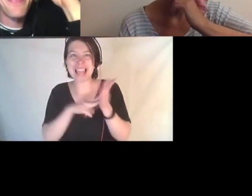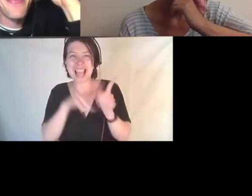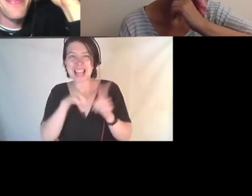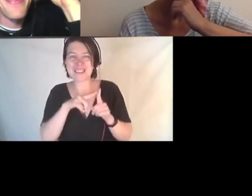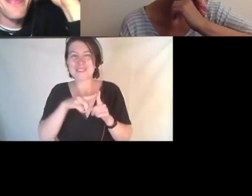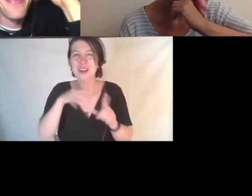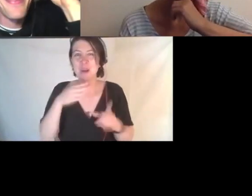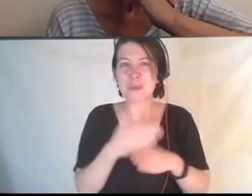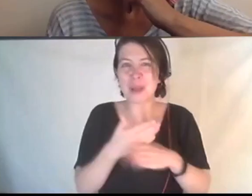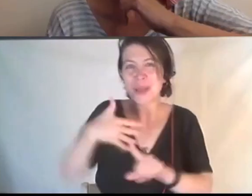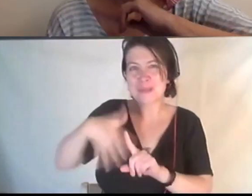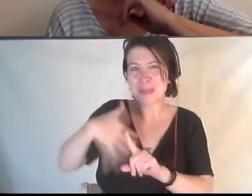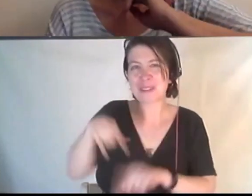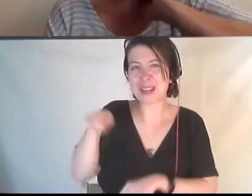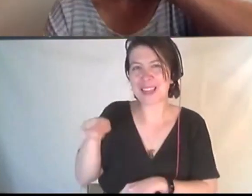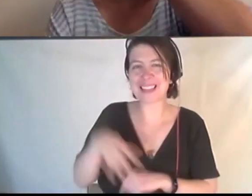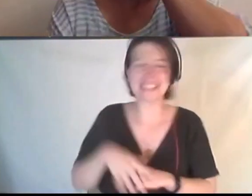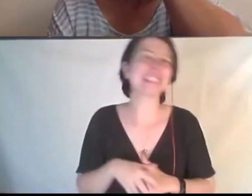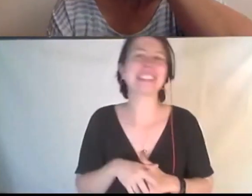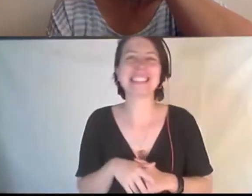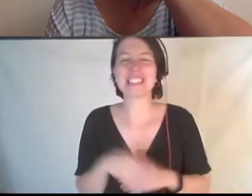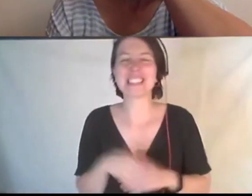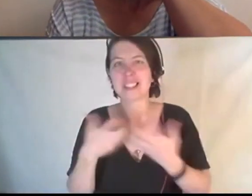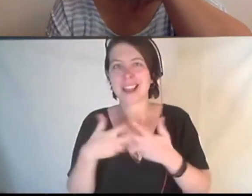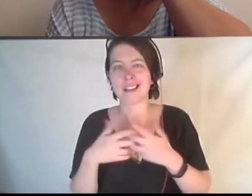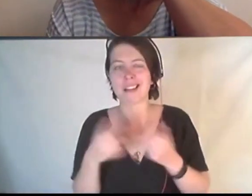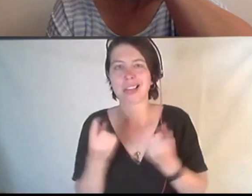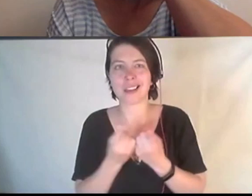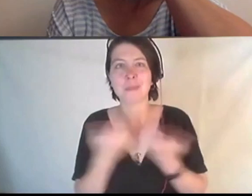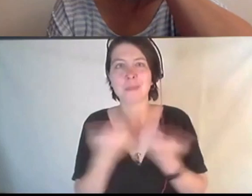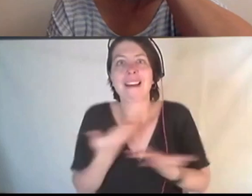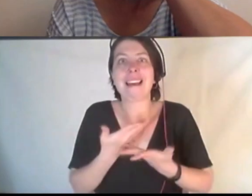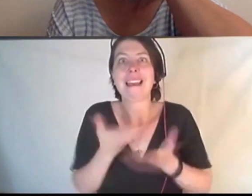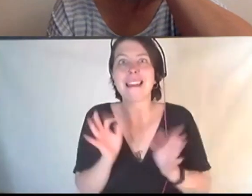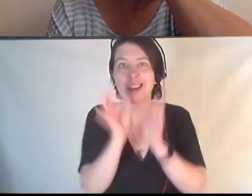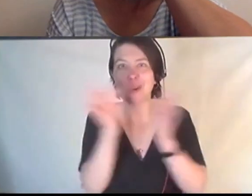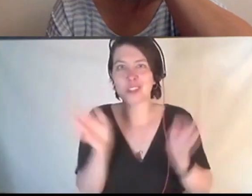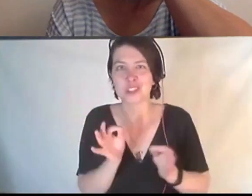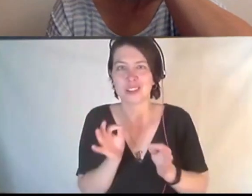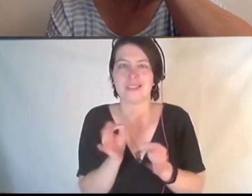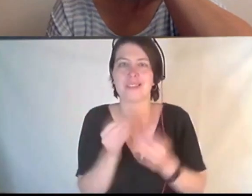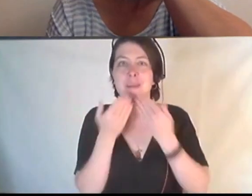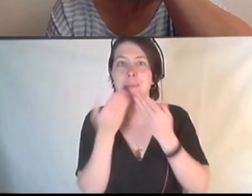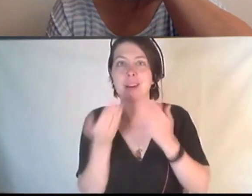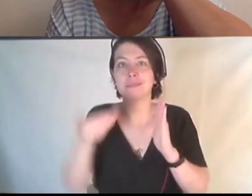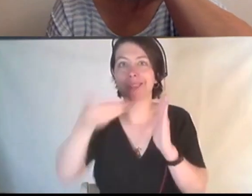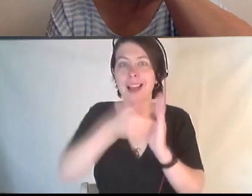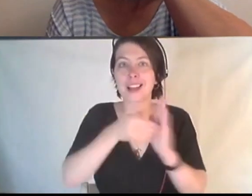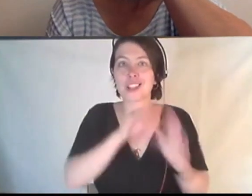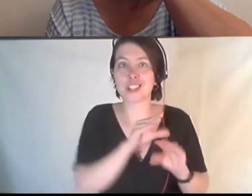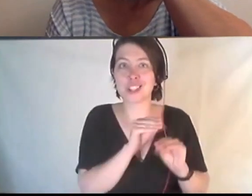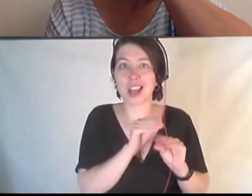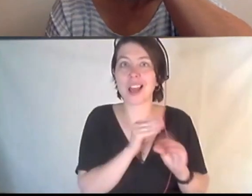yeah, there he is. But any other questions you might have, please go ahead and just type them into the chat, or concerns as